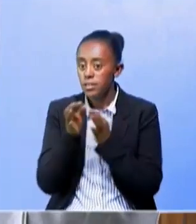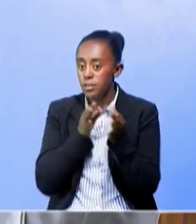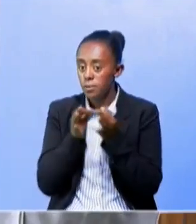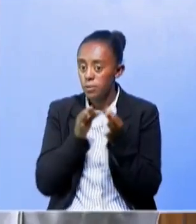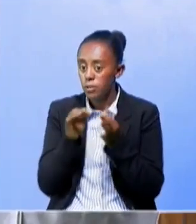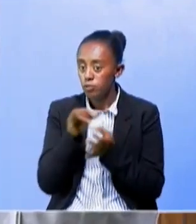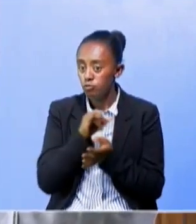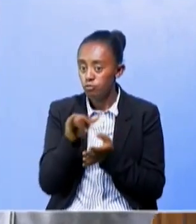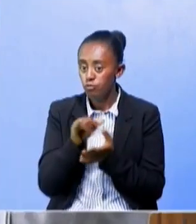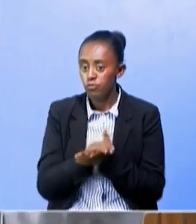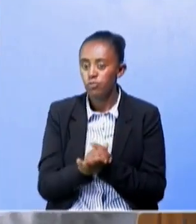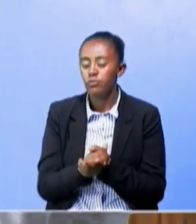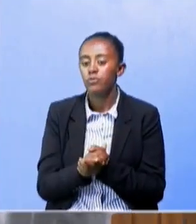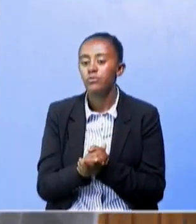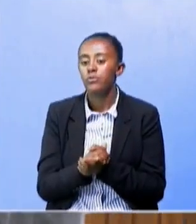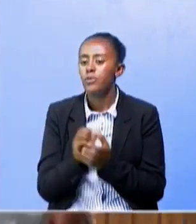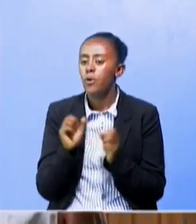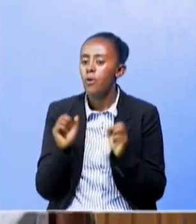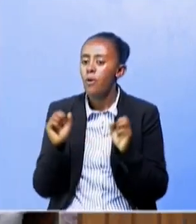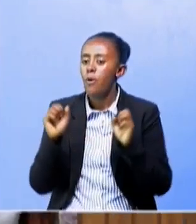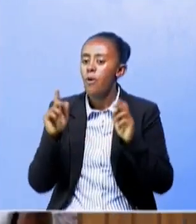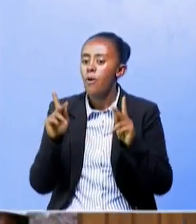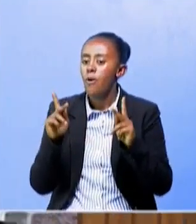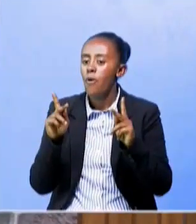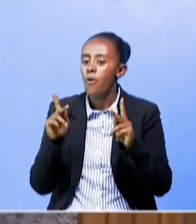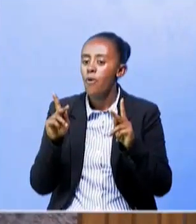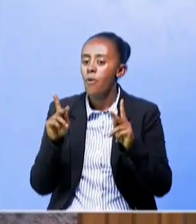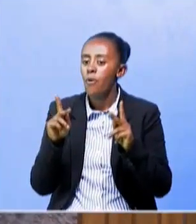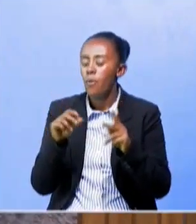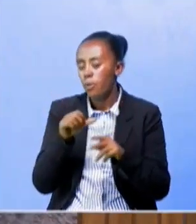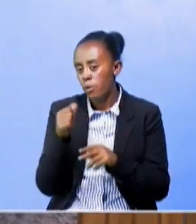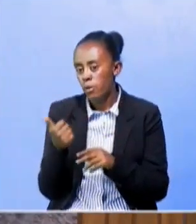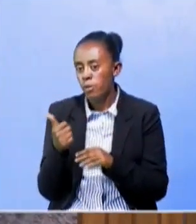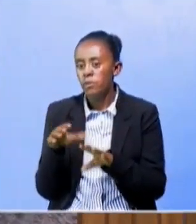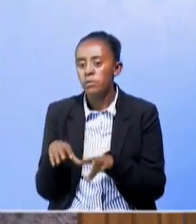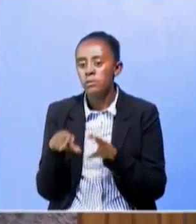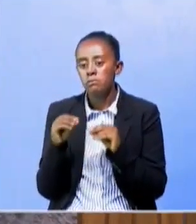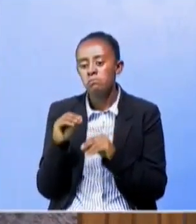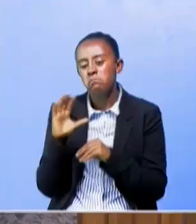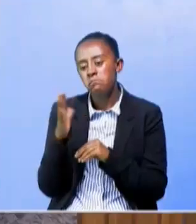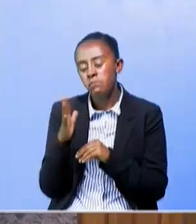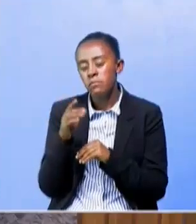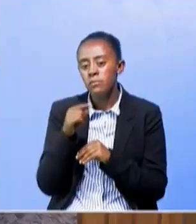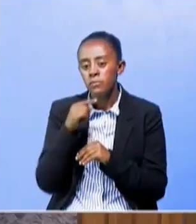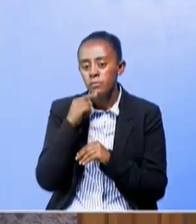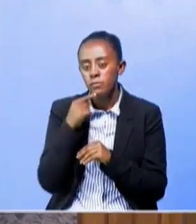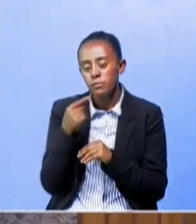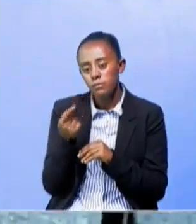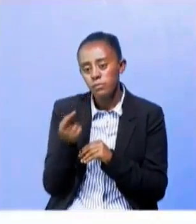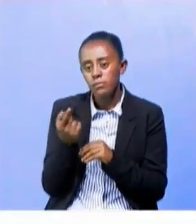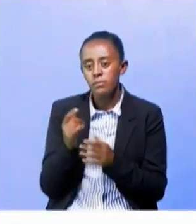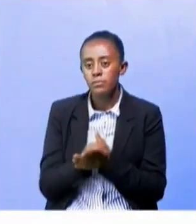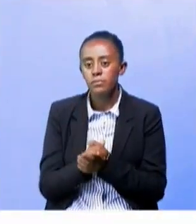too. Okay. Another student may say that,